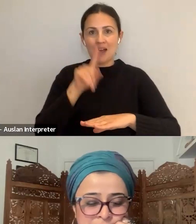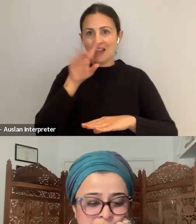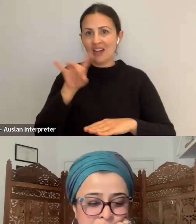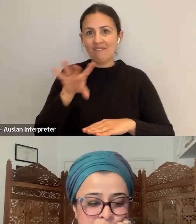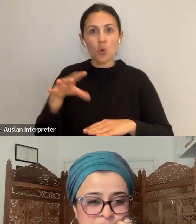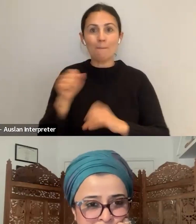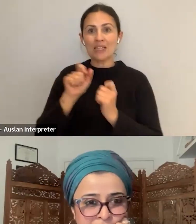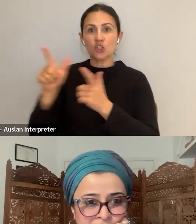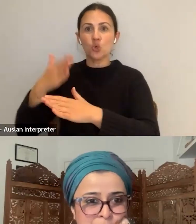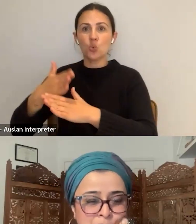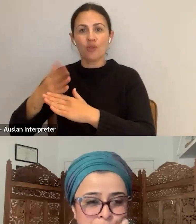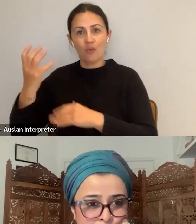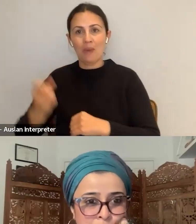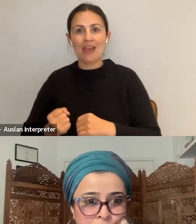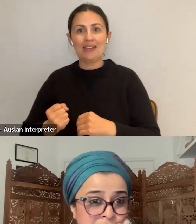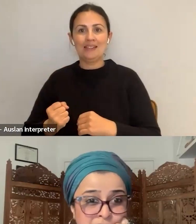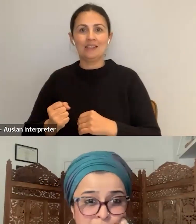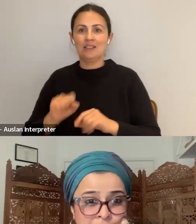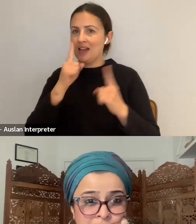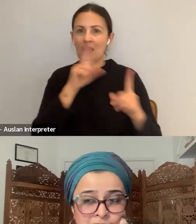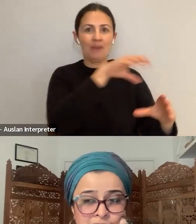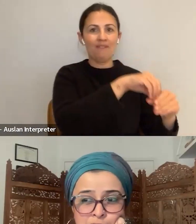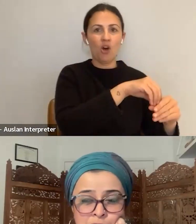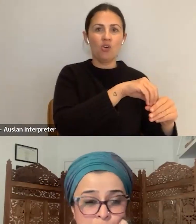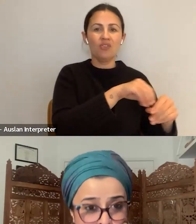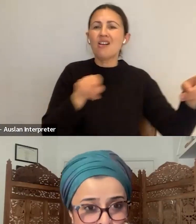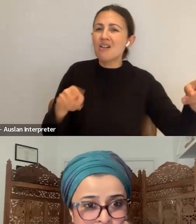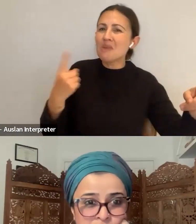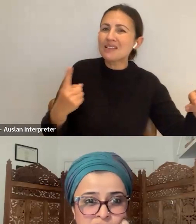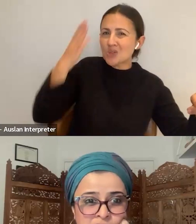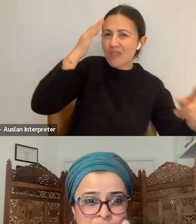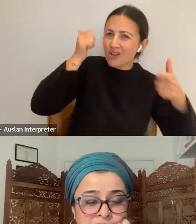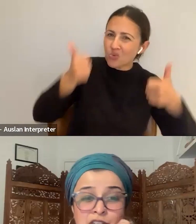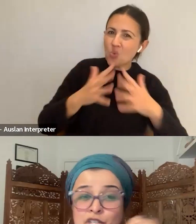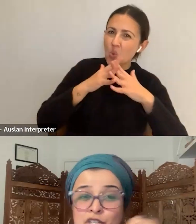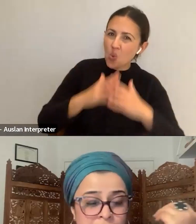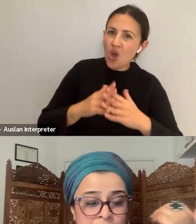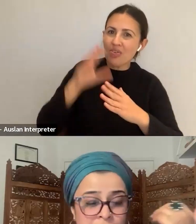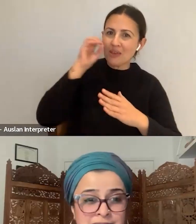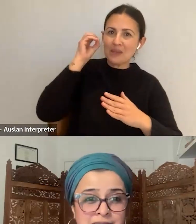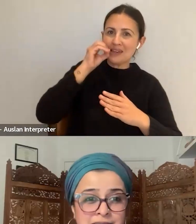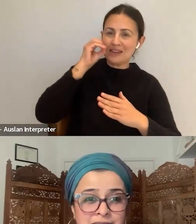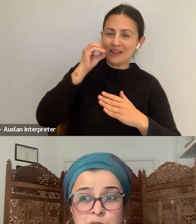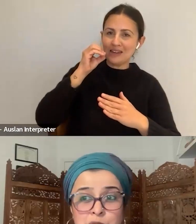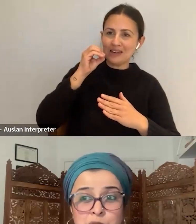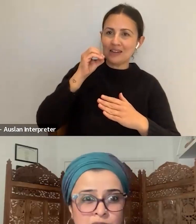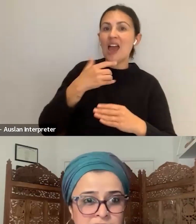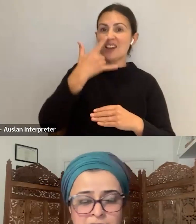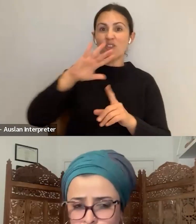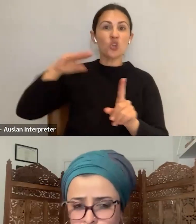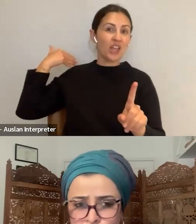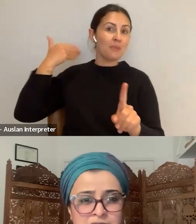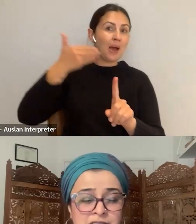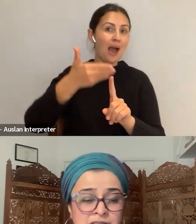historically the people sitting at the table for an entity of arts have been quite privileged and enjoy it, and they come to